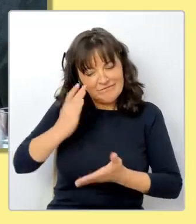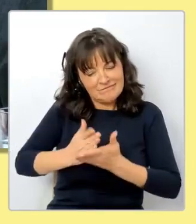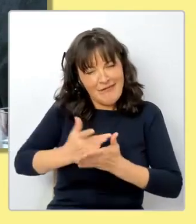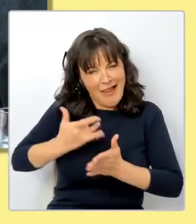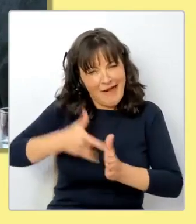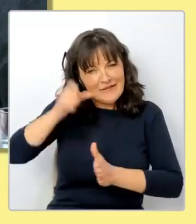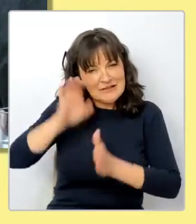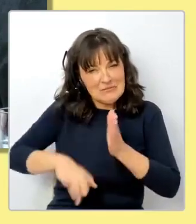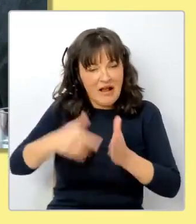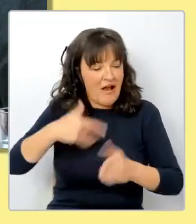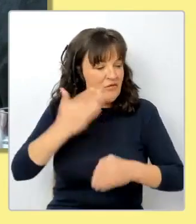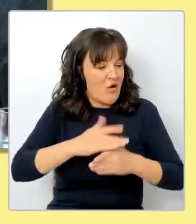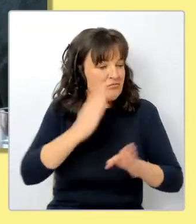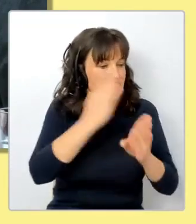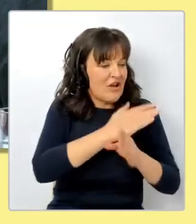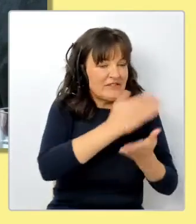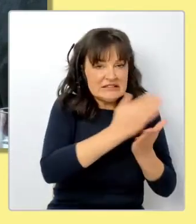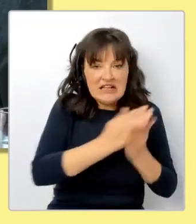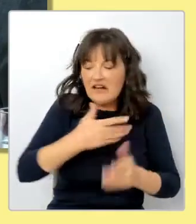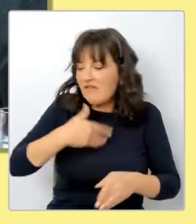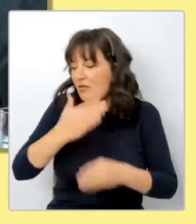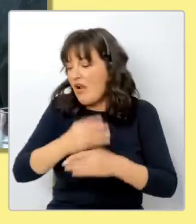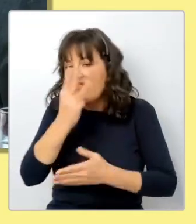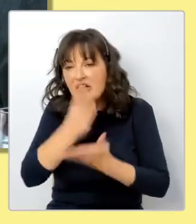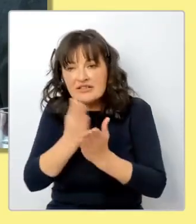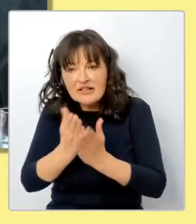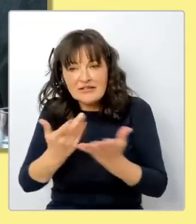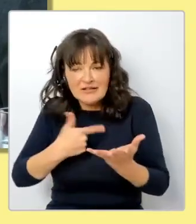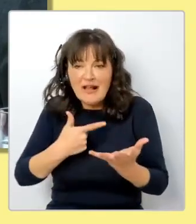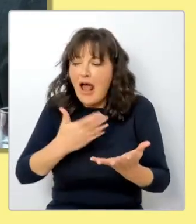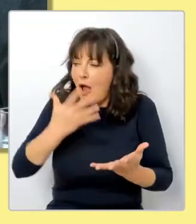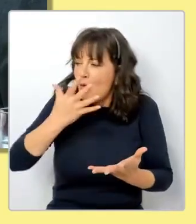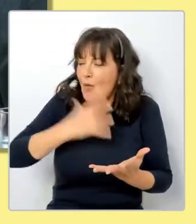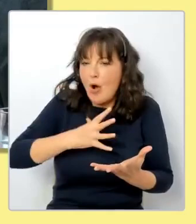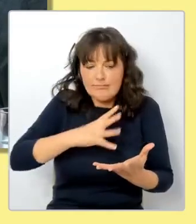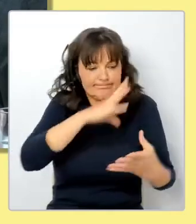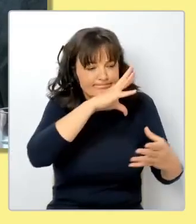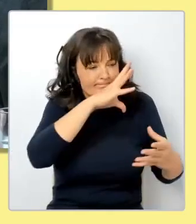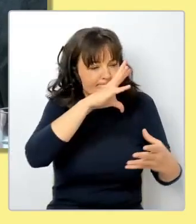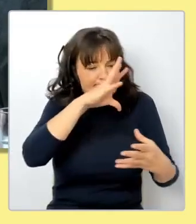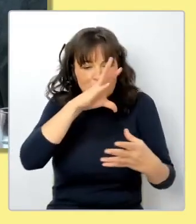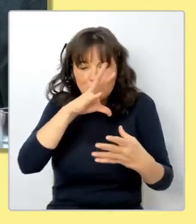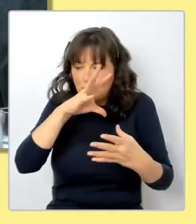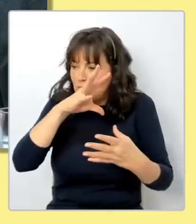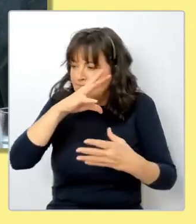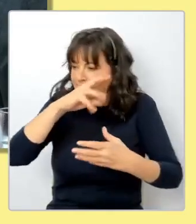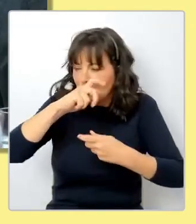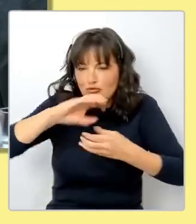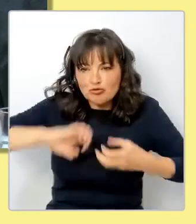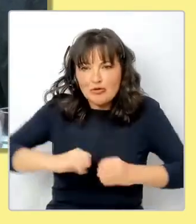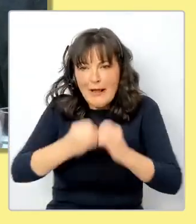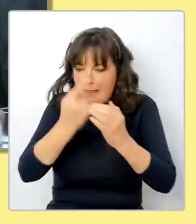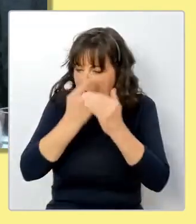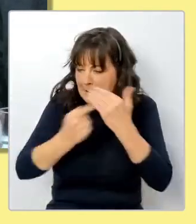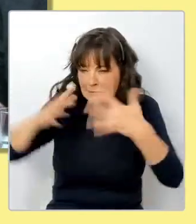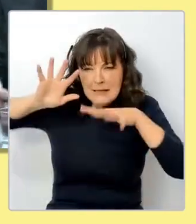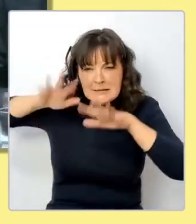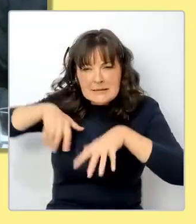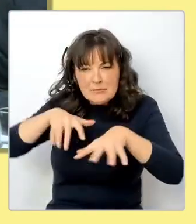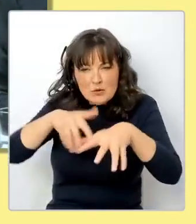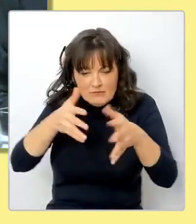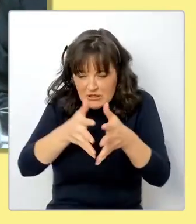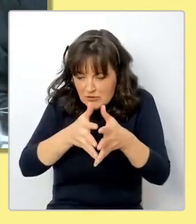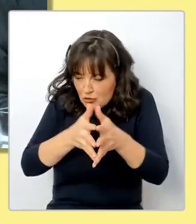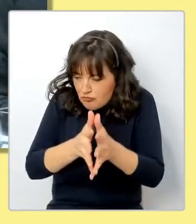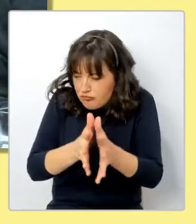private sector. I've worked in the third sector. I want to set the independence movement free and inspire them to go off and do what they do best and get some of the